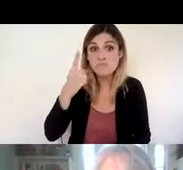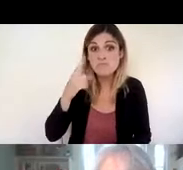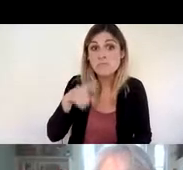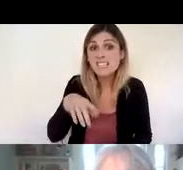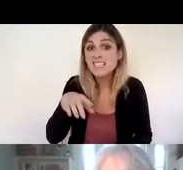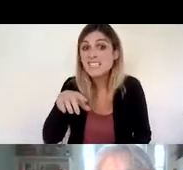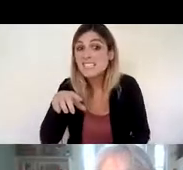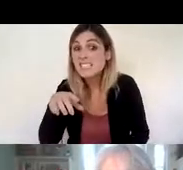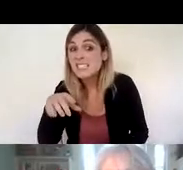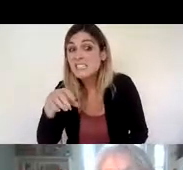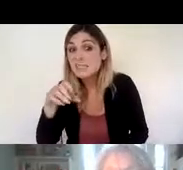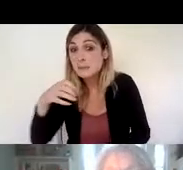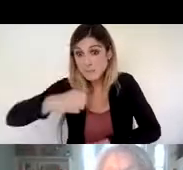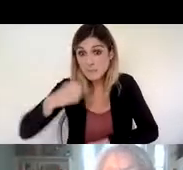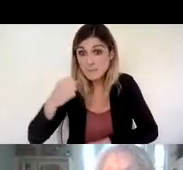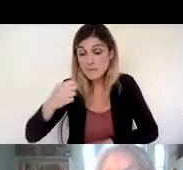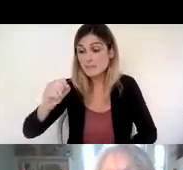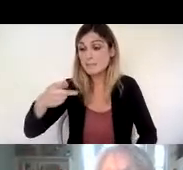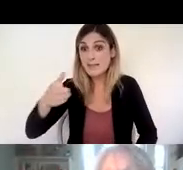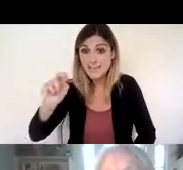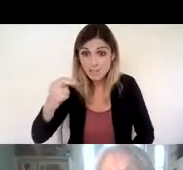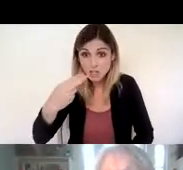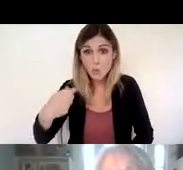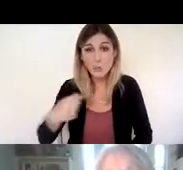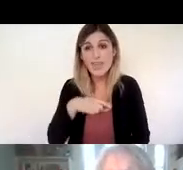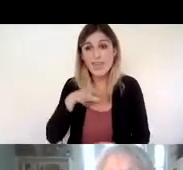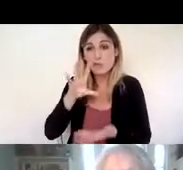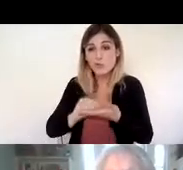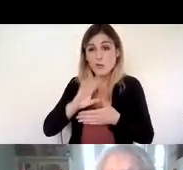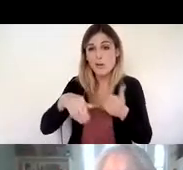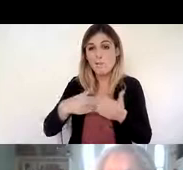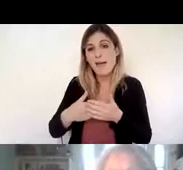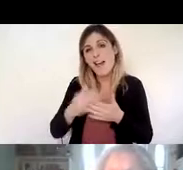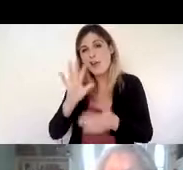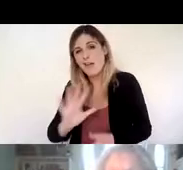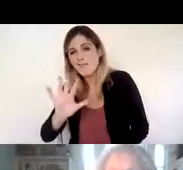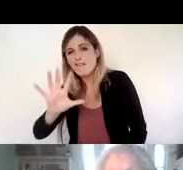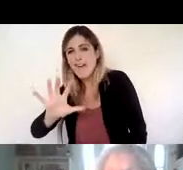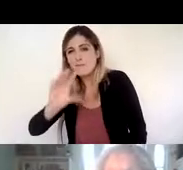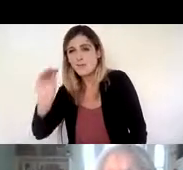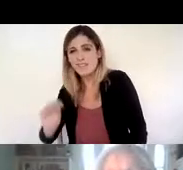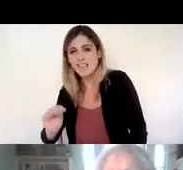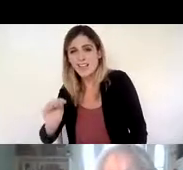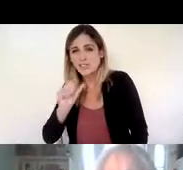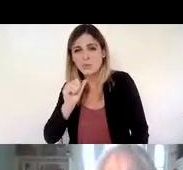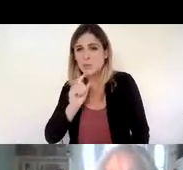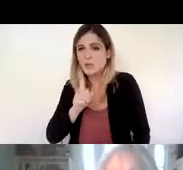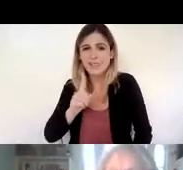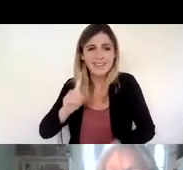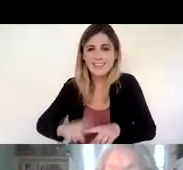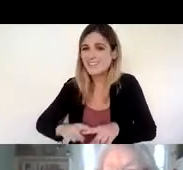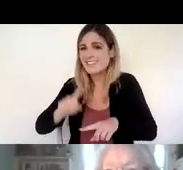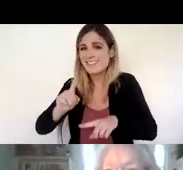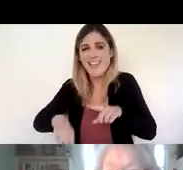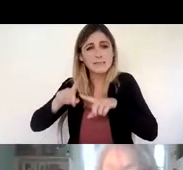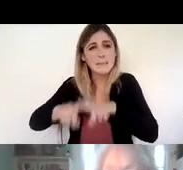absorb about 5% of it. So we only take in about 12 milligrams of calcium from spinach, and we really can't depend on it for meeting our